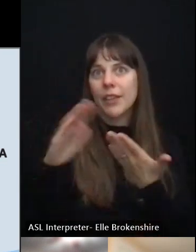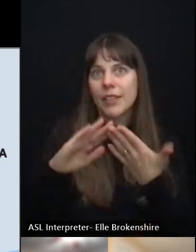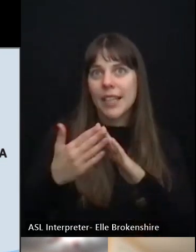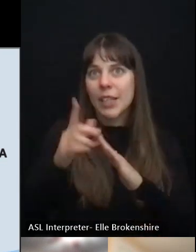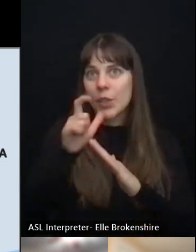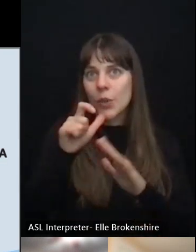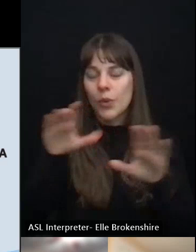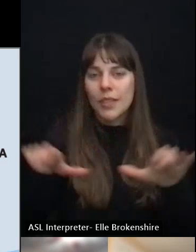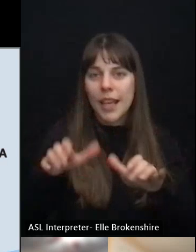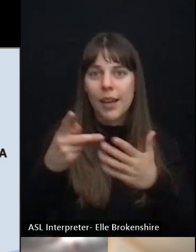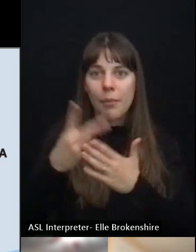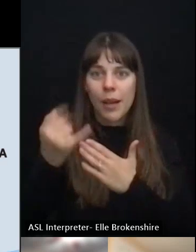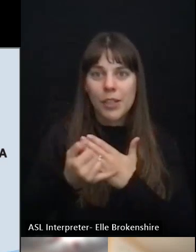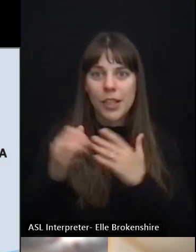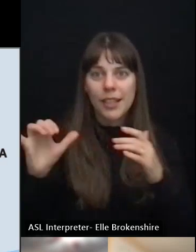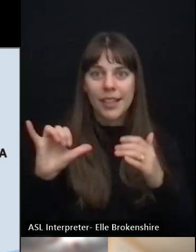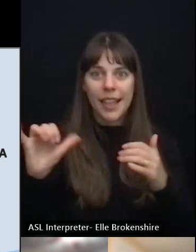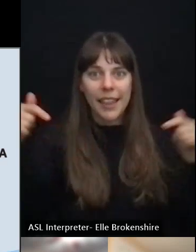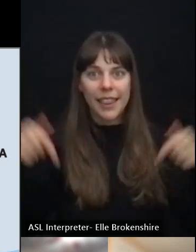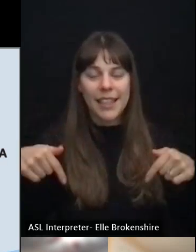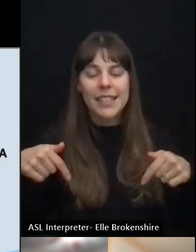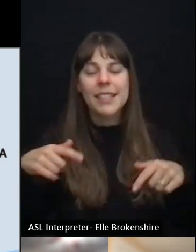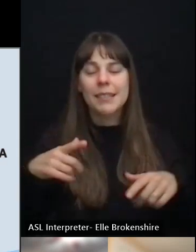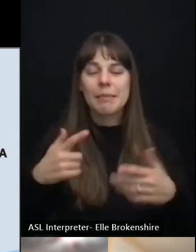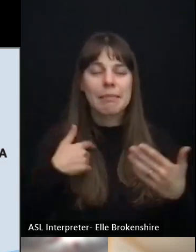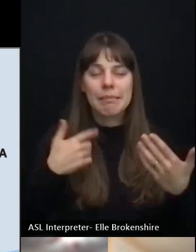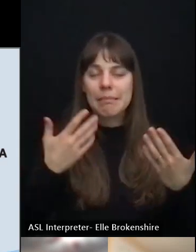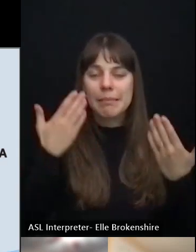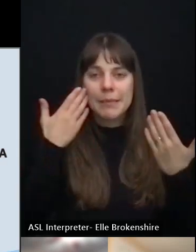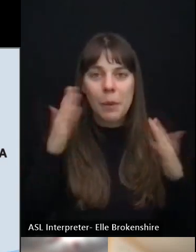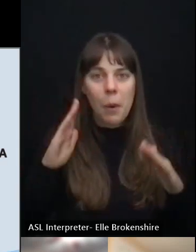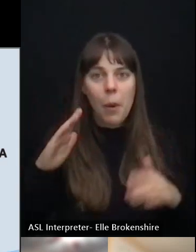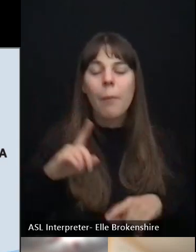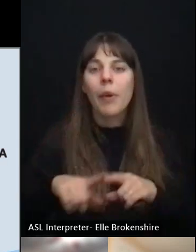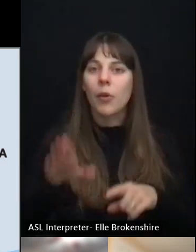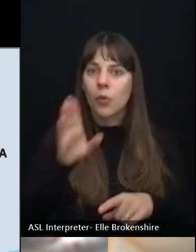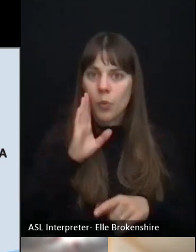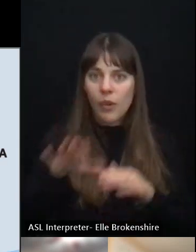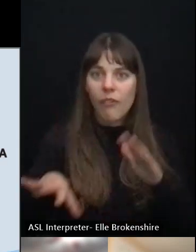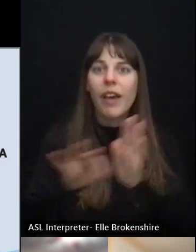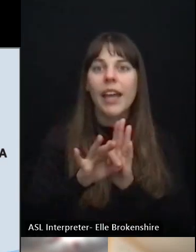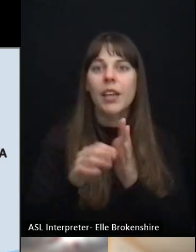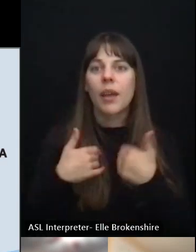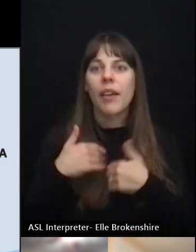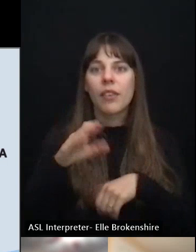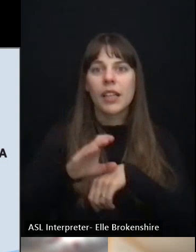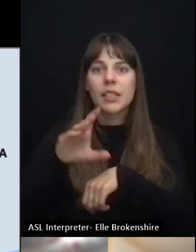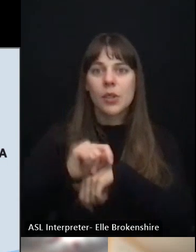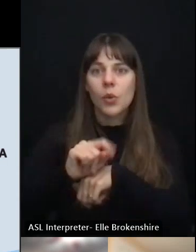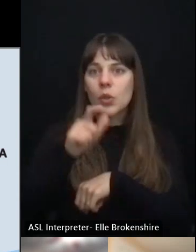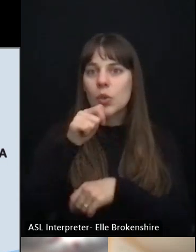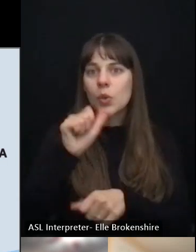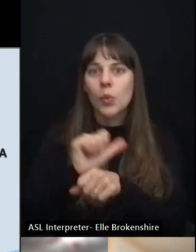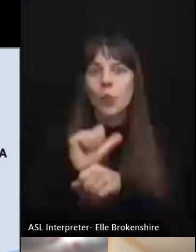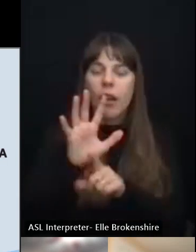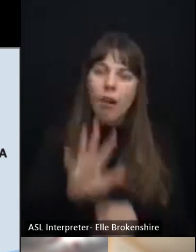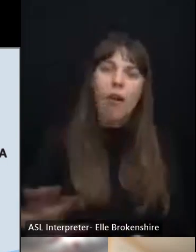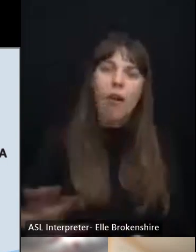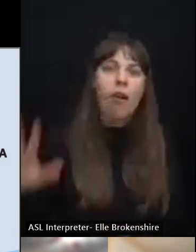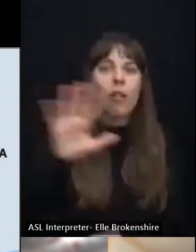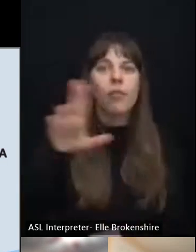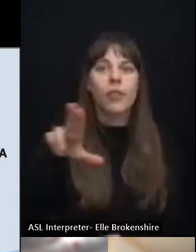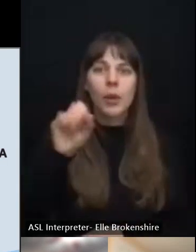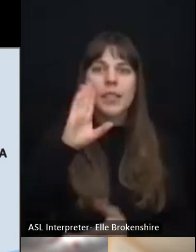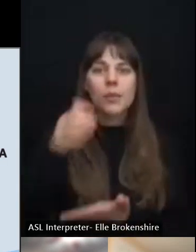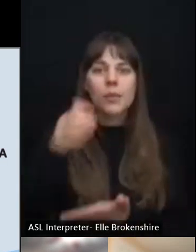like this, but we will find them. We have consultants who work, all over the country and help us with these types of things. But that is generally